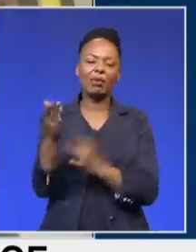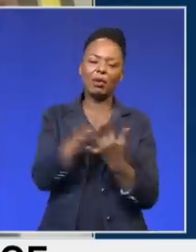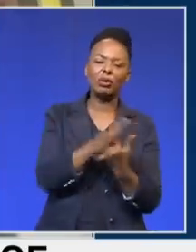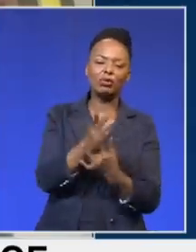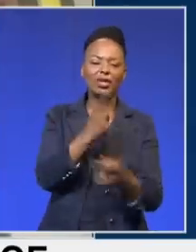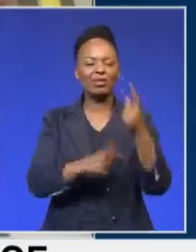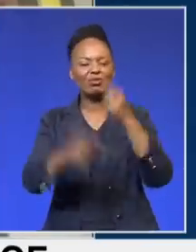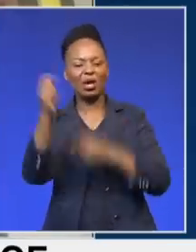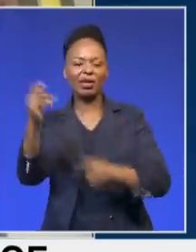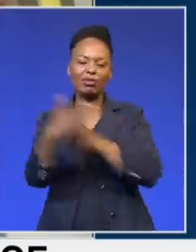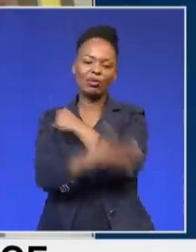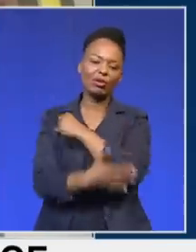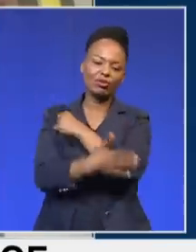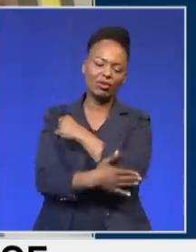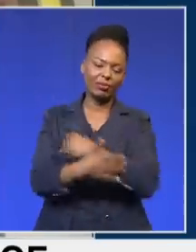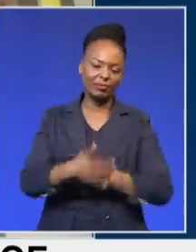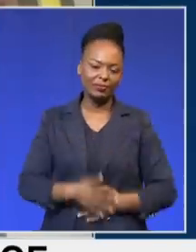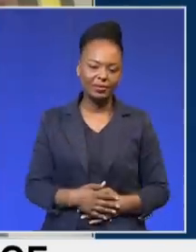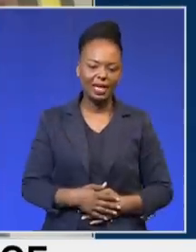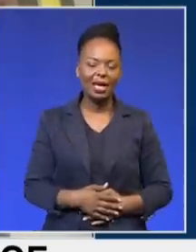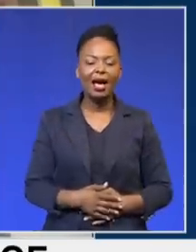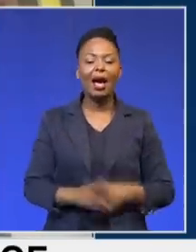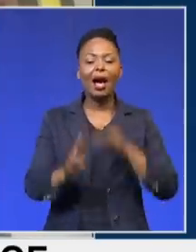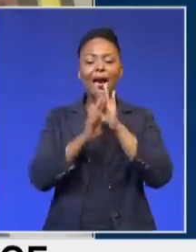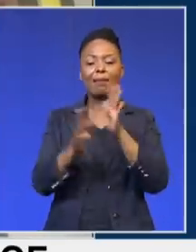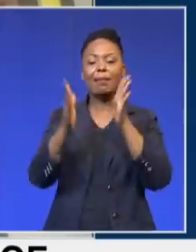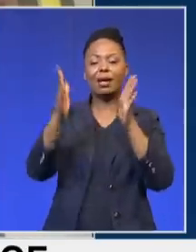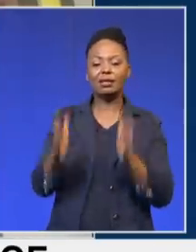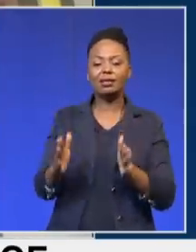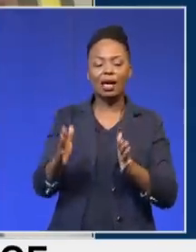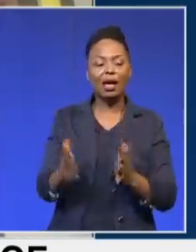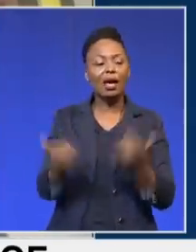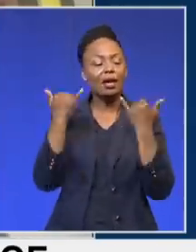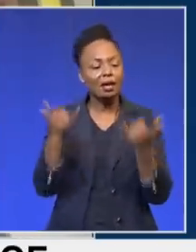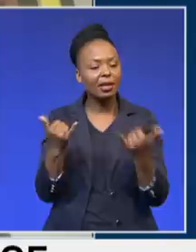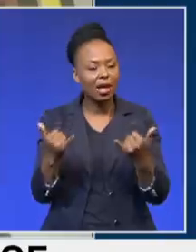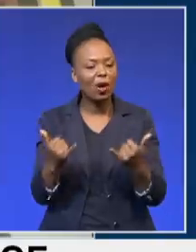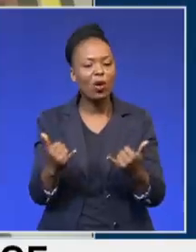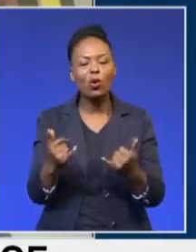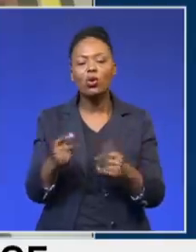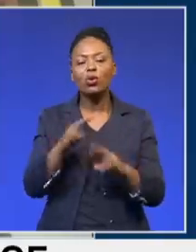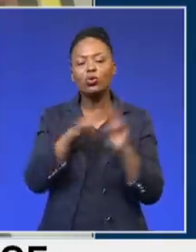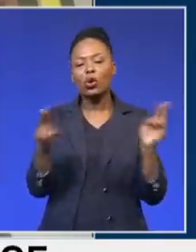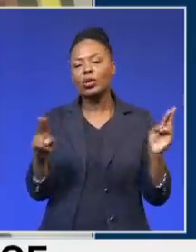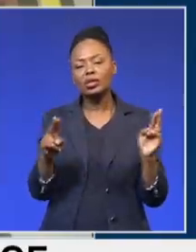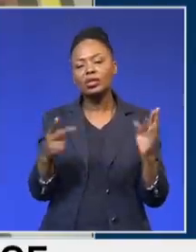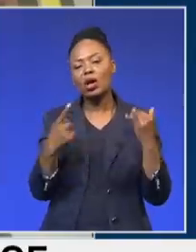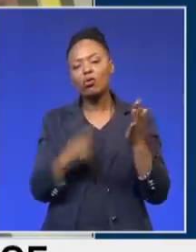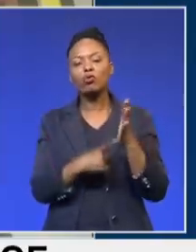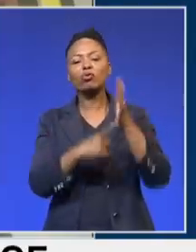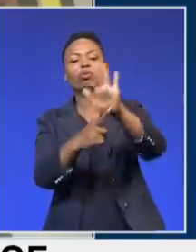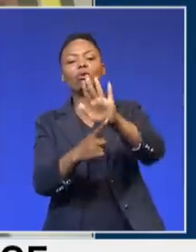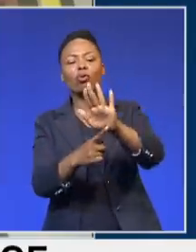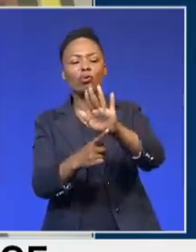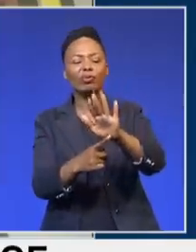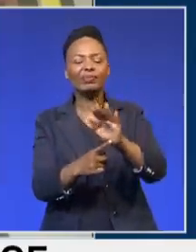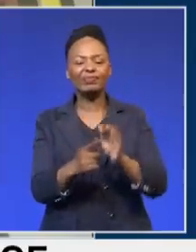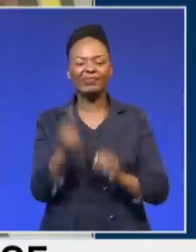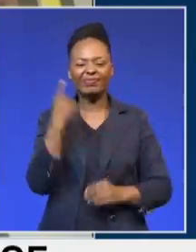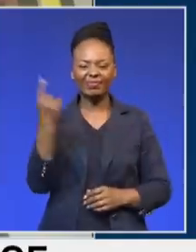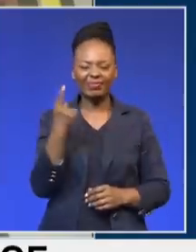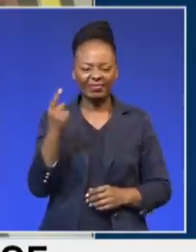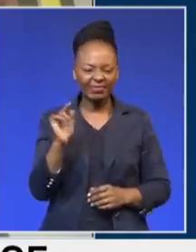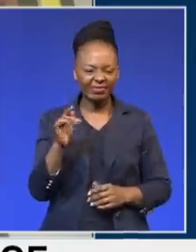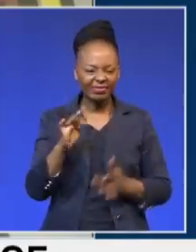trading nations. And the ambassador should not create an impression in the minds of